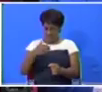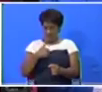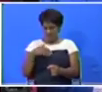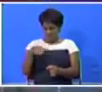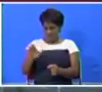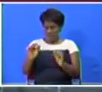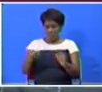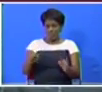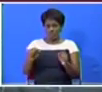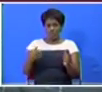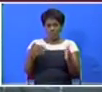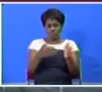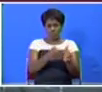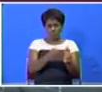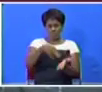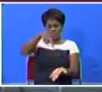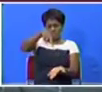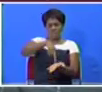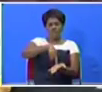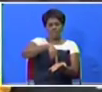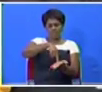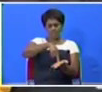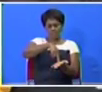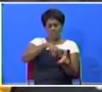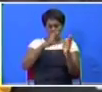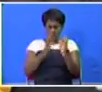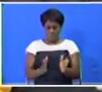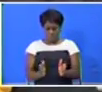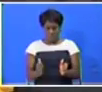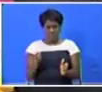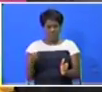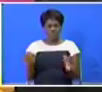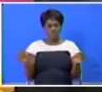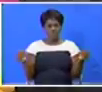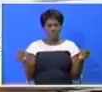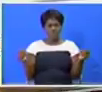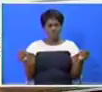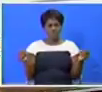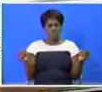could be fined or barred from vying altogether. Shadrach Miti, KTN News.